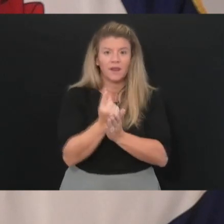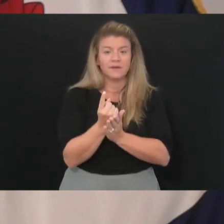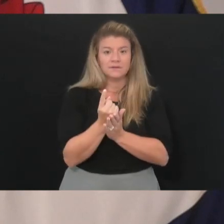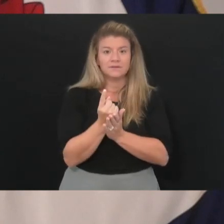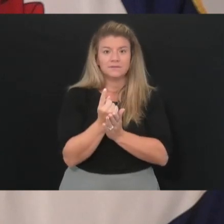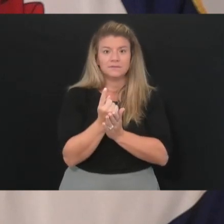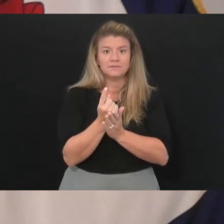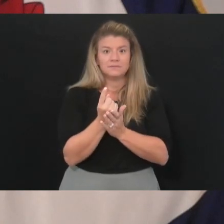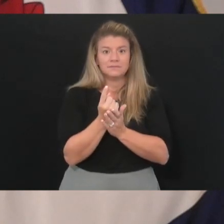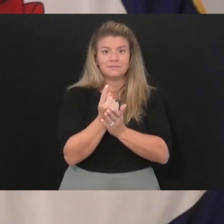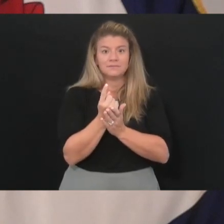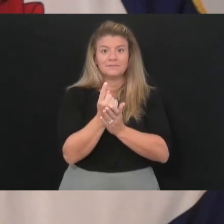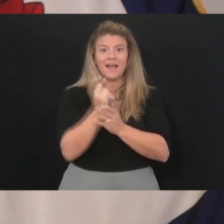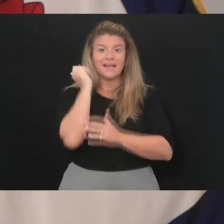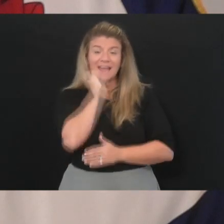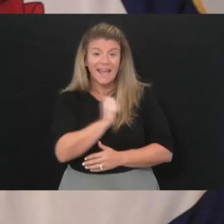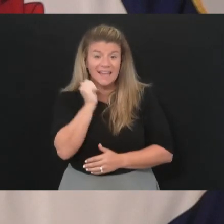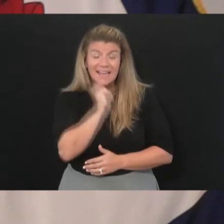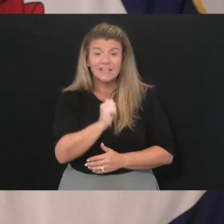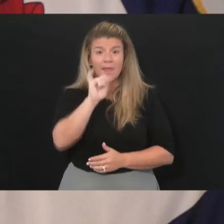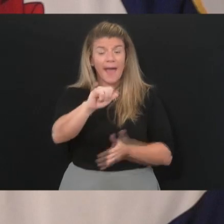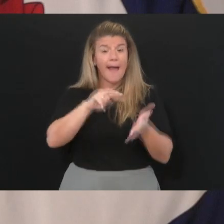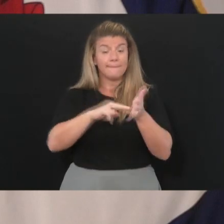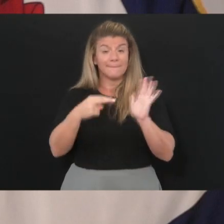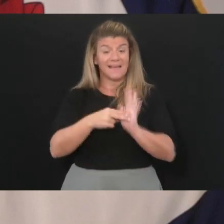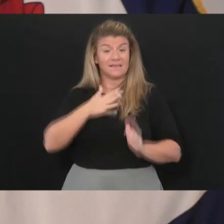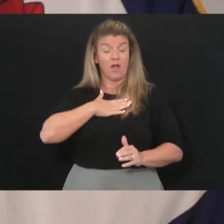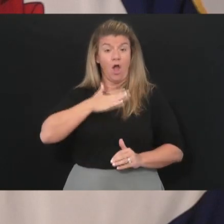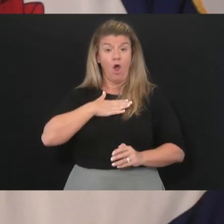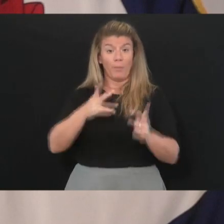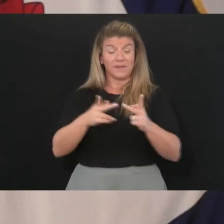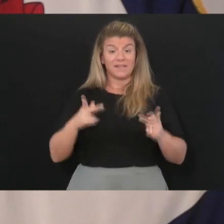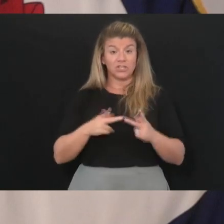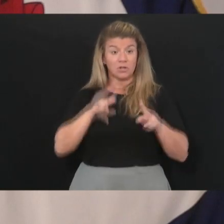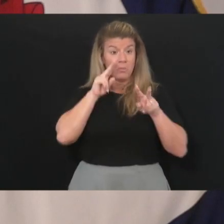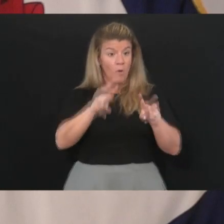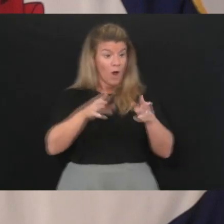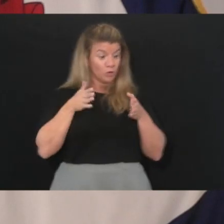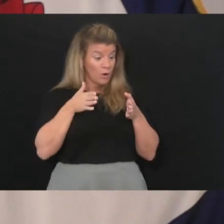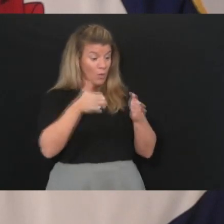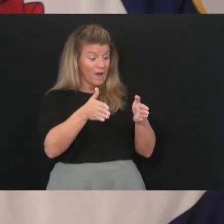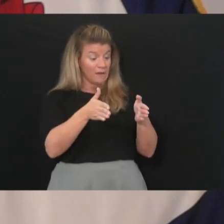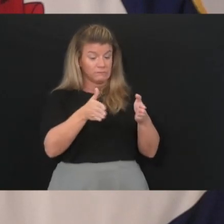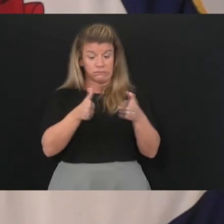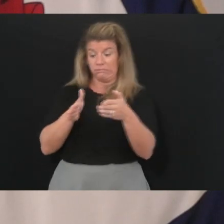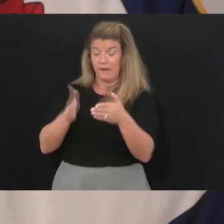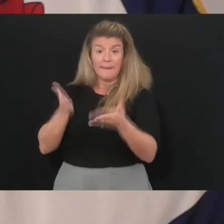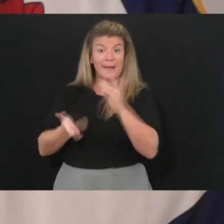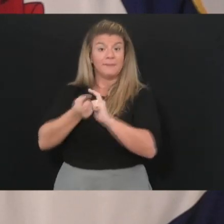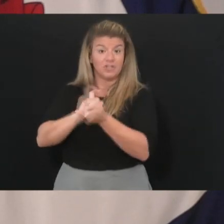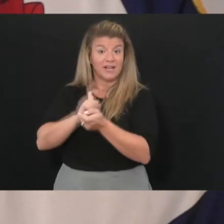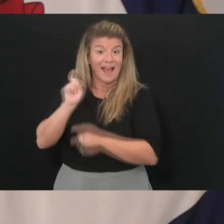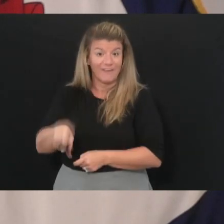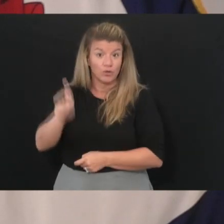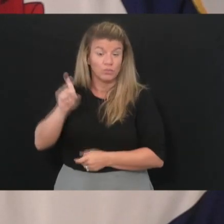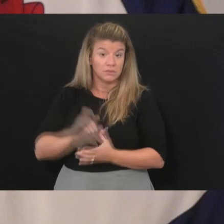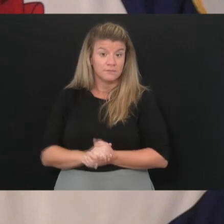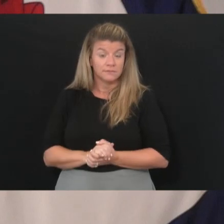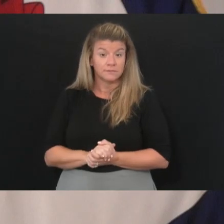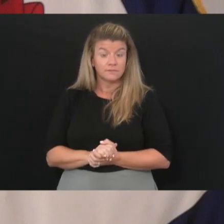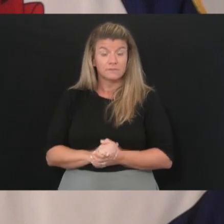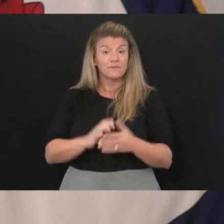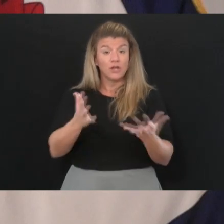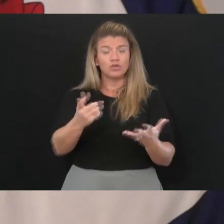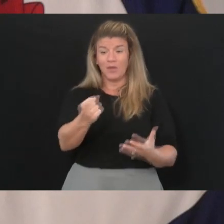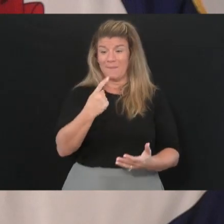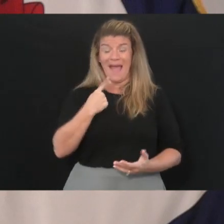be in a position to be able to pivot and to move. Asking me questions, what if, I would say September the